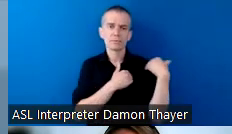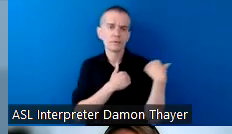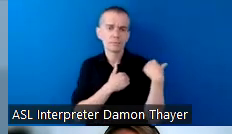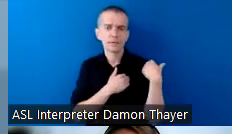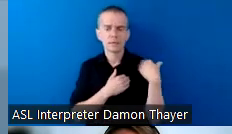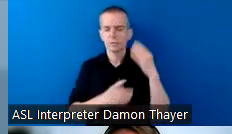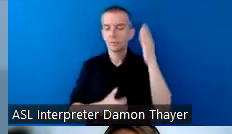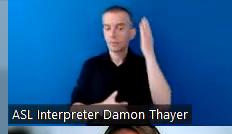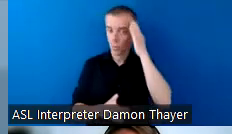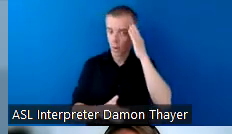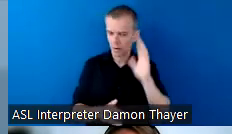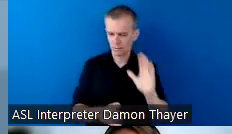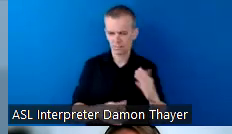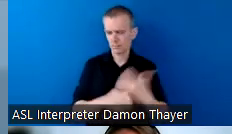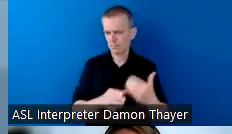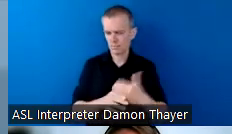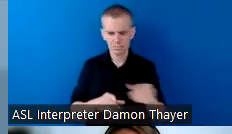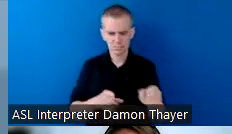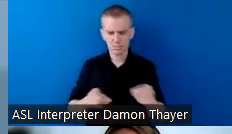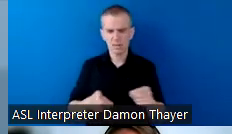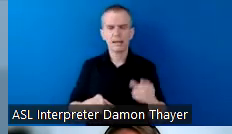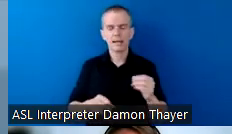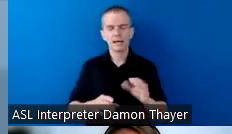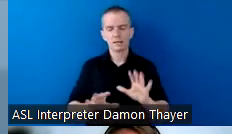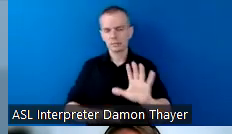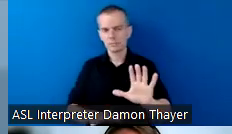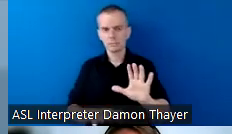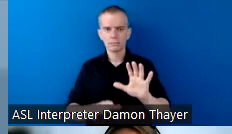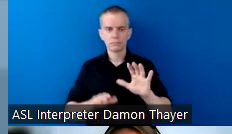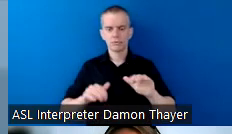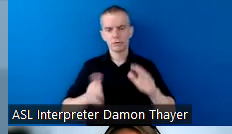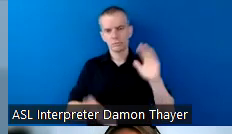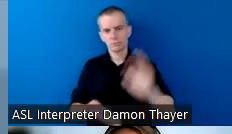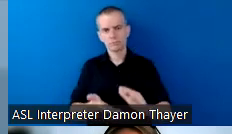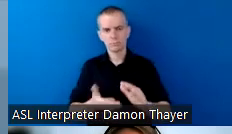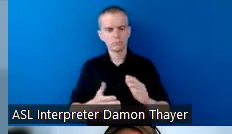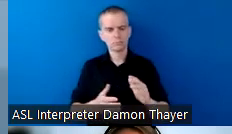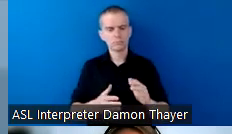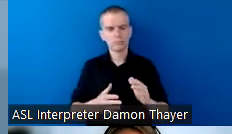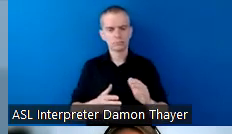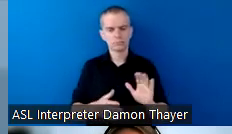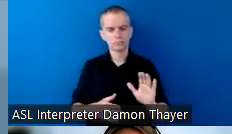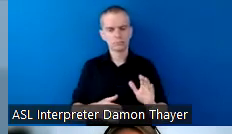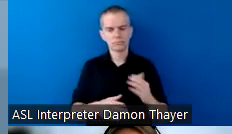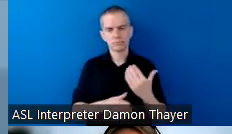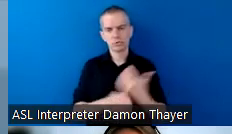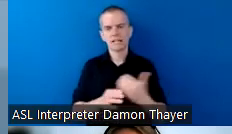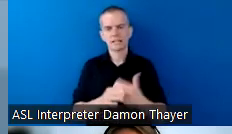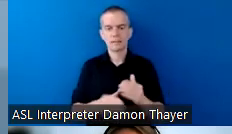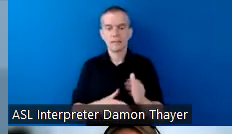be aware of that and to take steps to mitigate tenant-on-tenant harassment and discrimination.